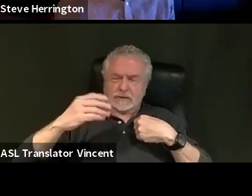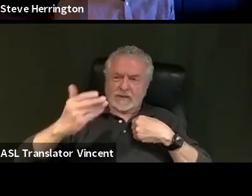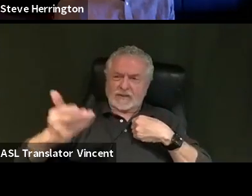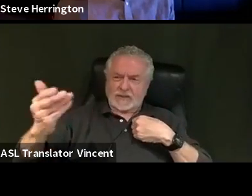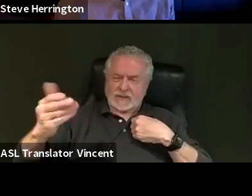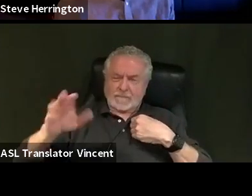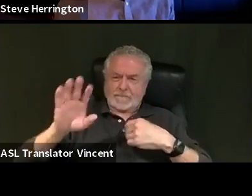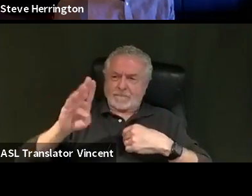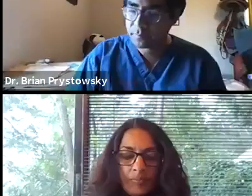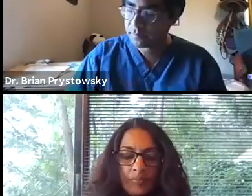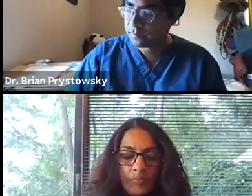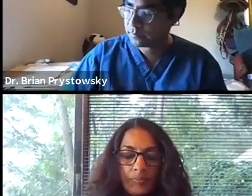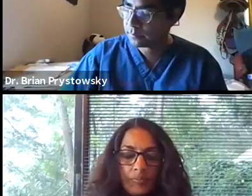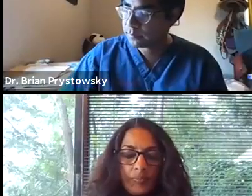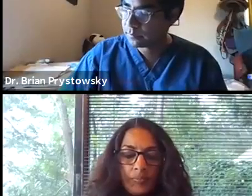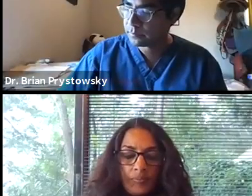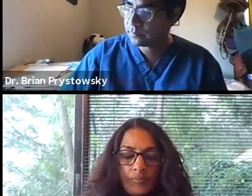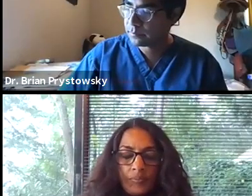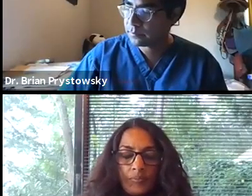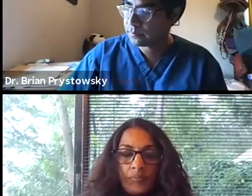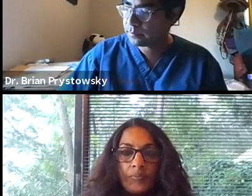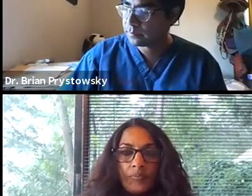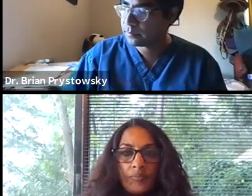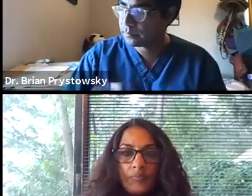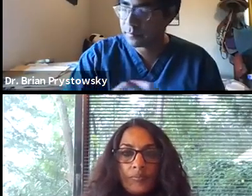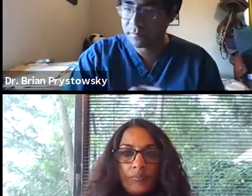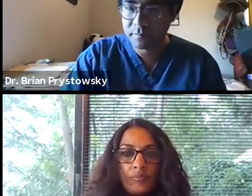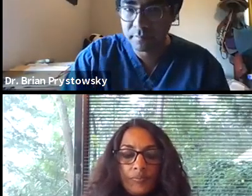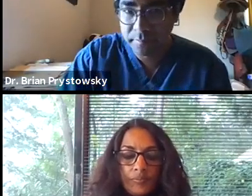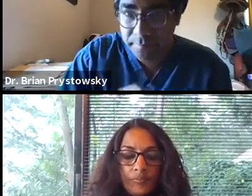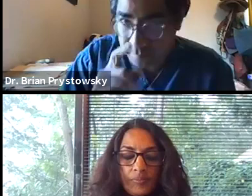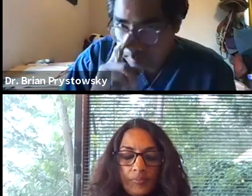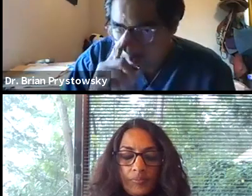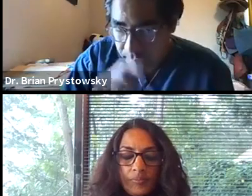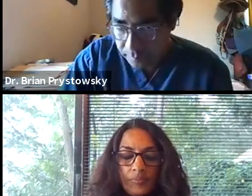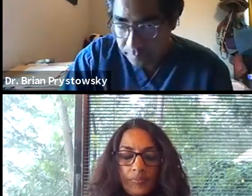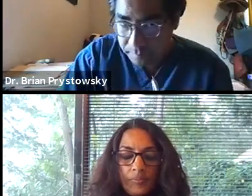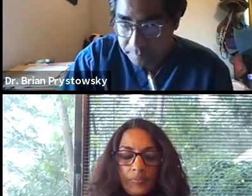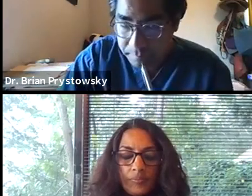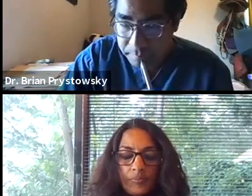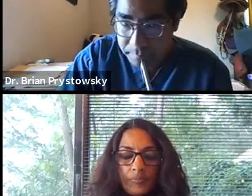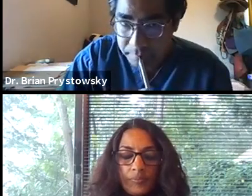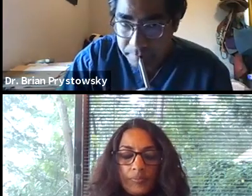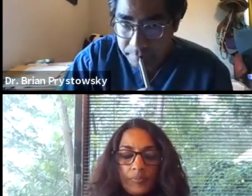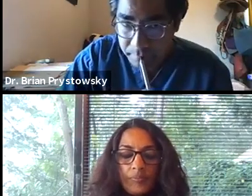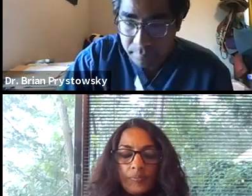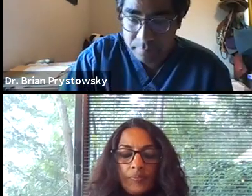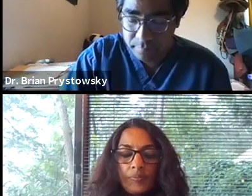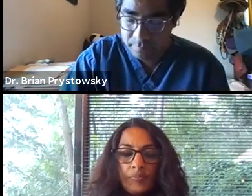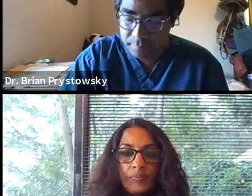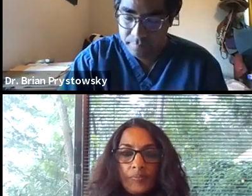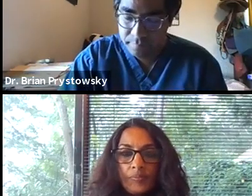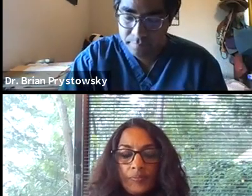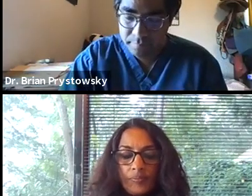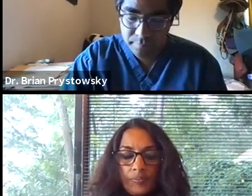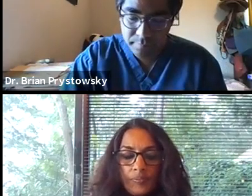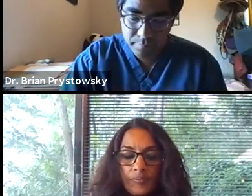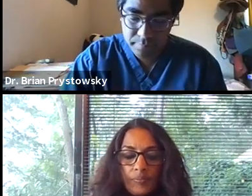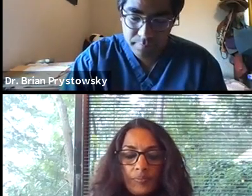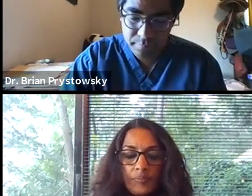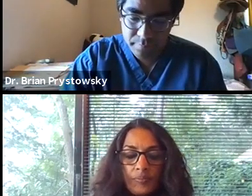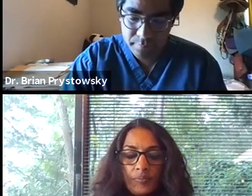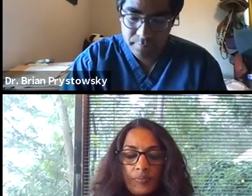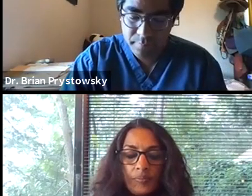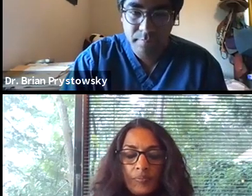bearing on whether schools are fully in person or going with a hybrid model? Are they tied